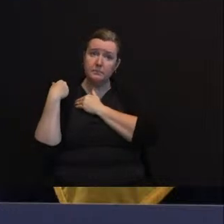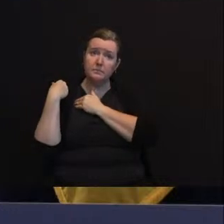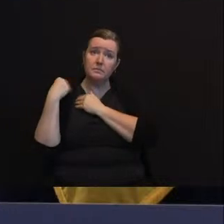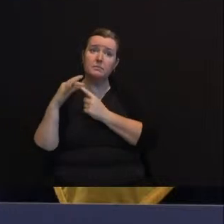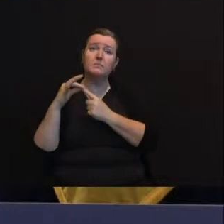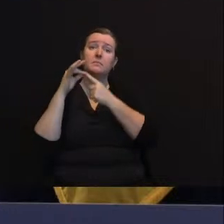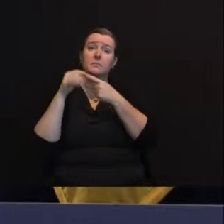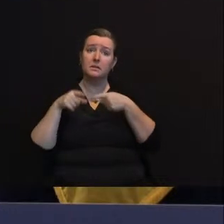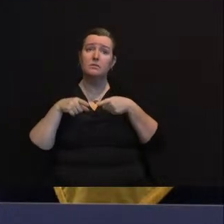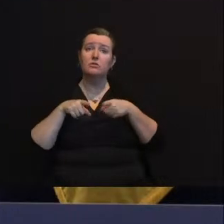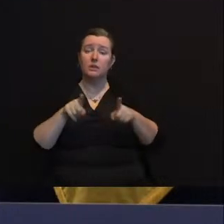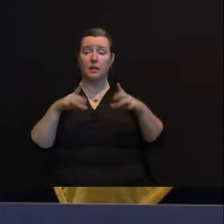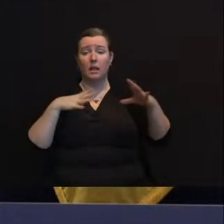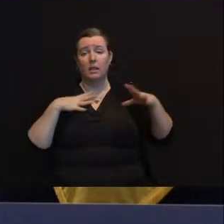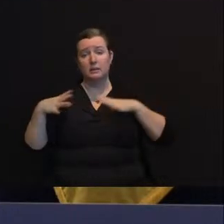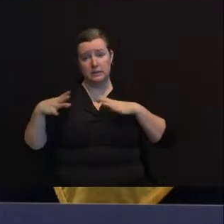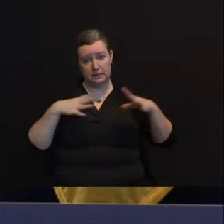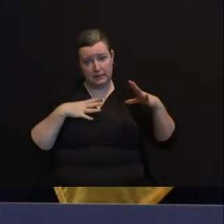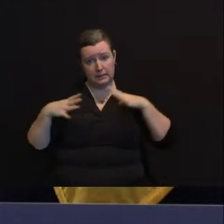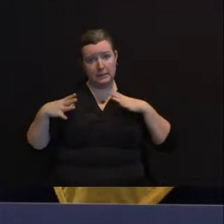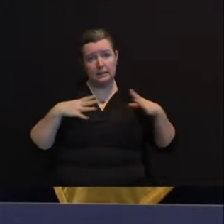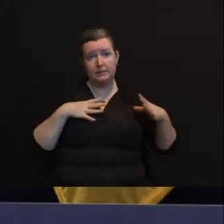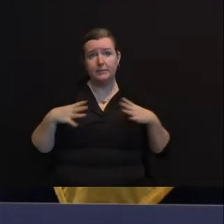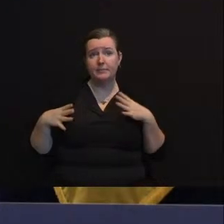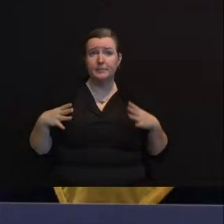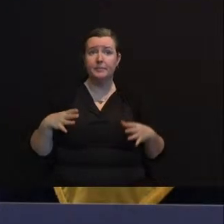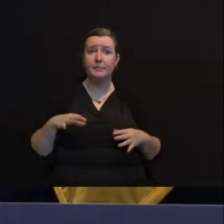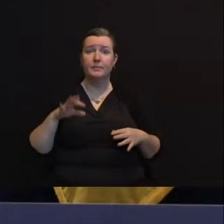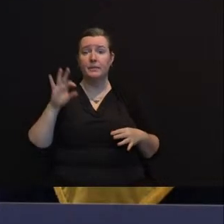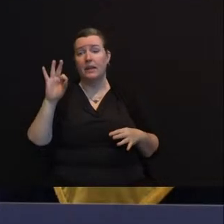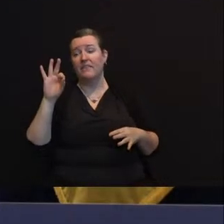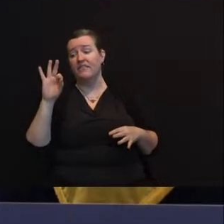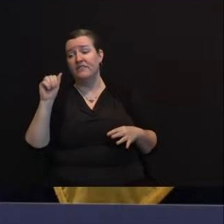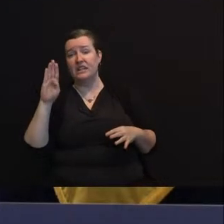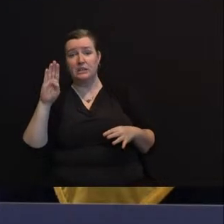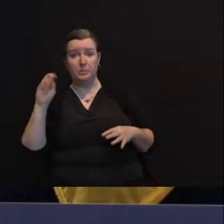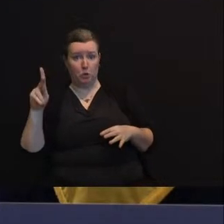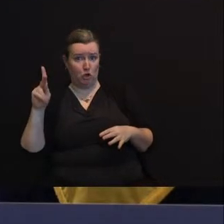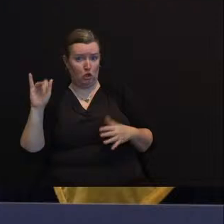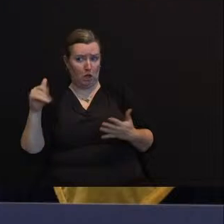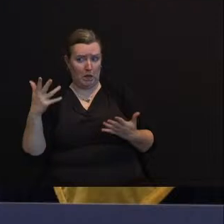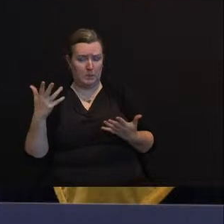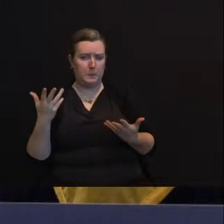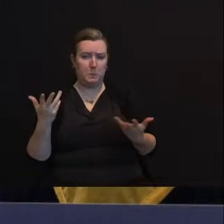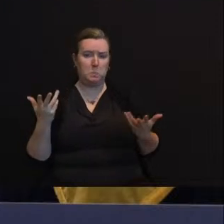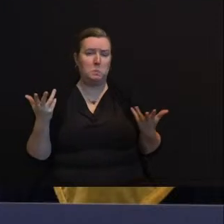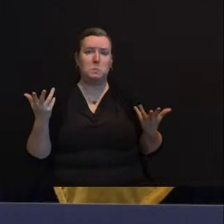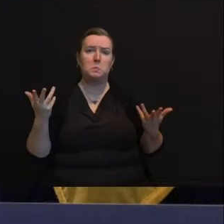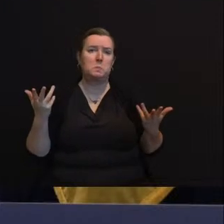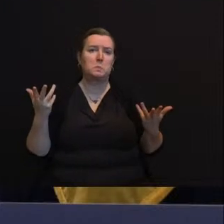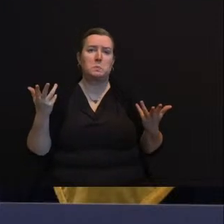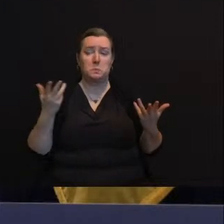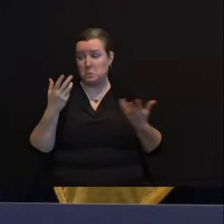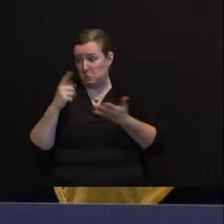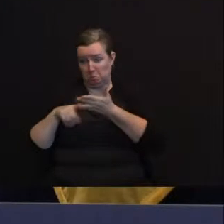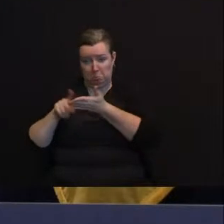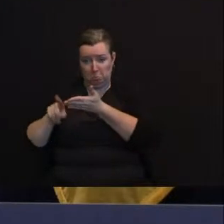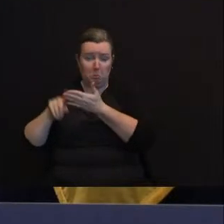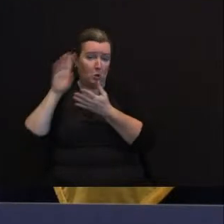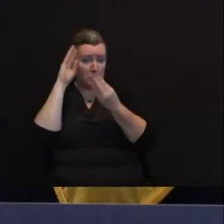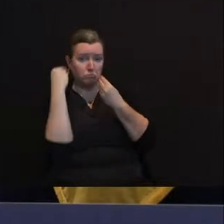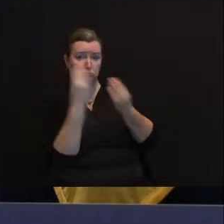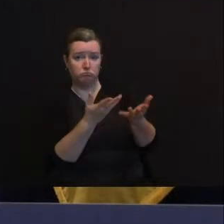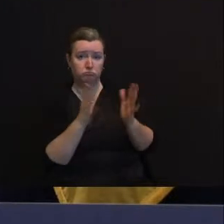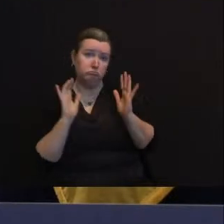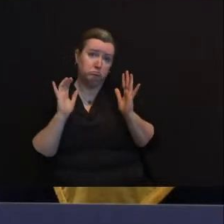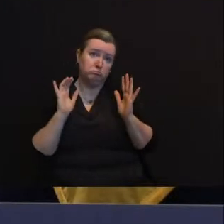insight on the antitrust on Facebook. We'll get back to you, I think, unless Paramel's got a better answer. So we're going to come back to you on that. Delaware